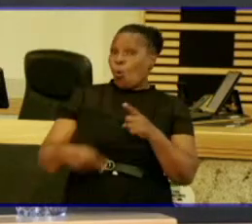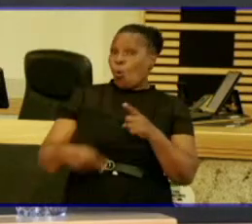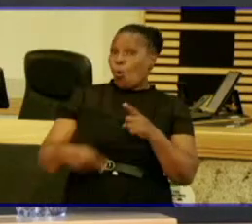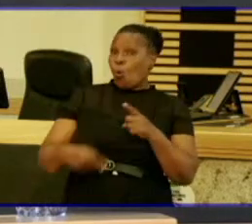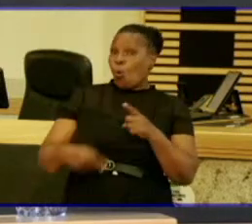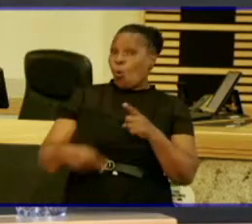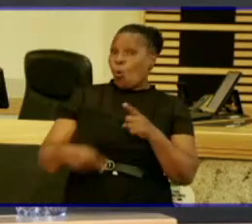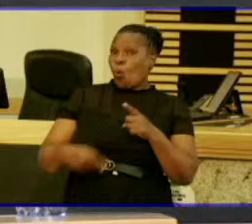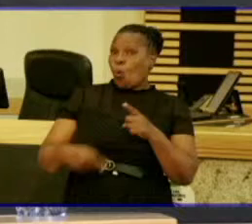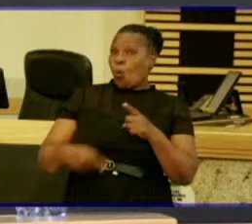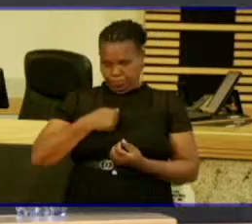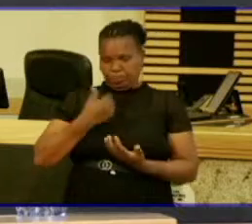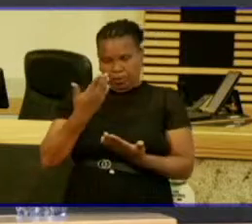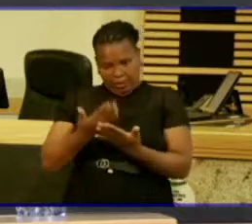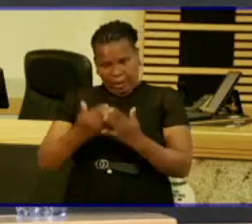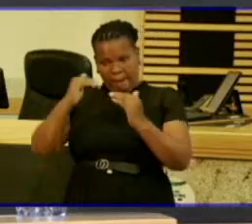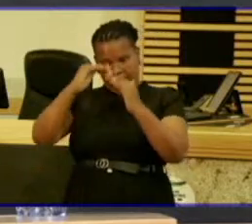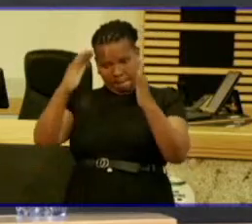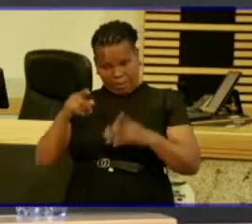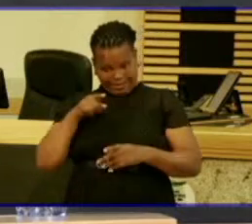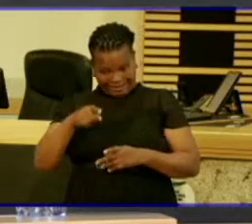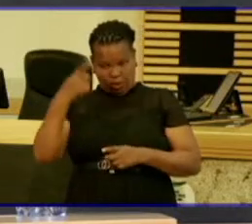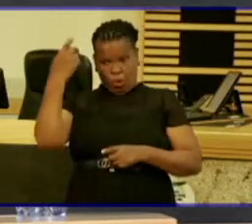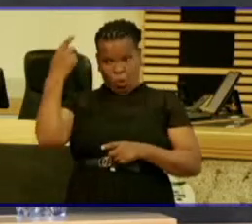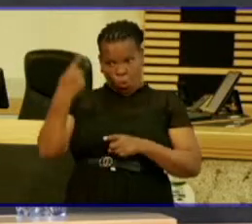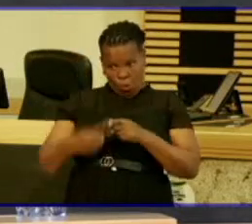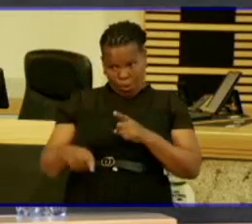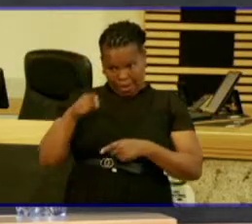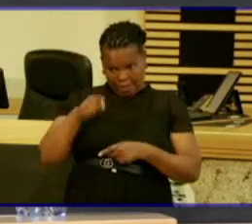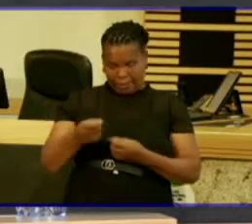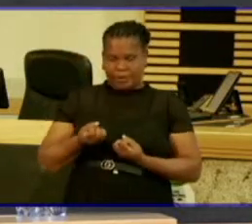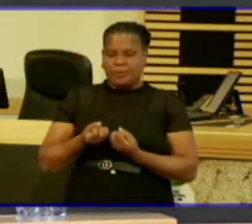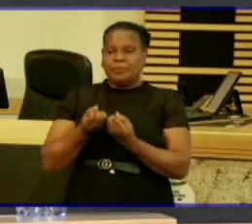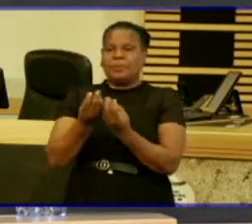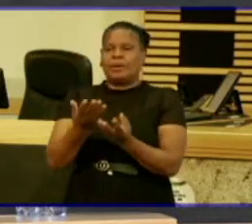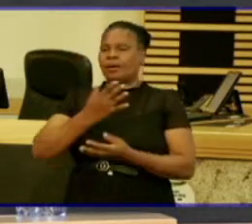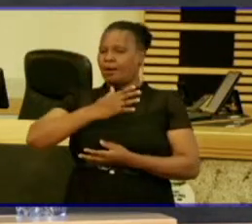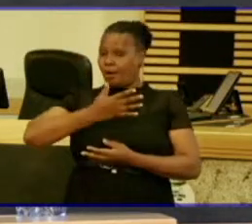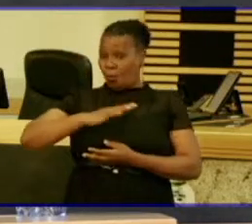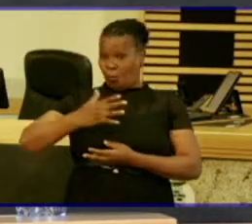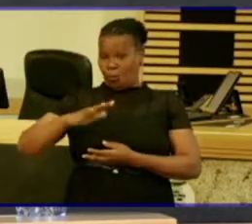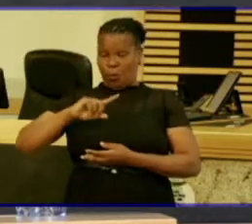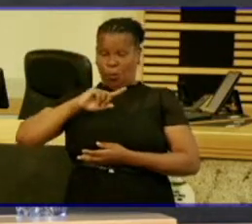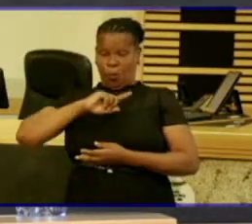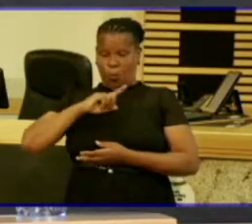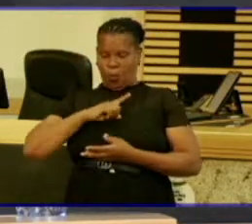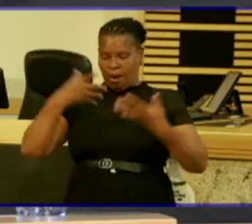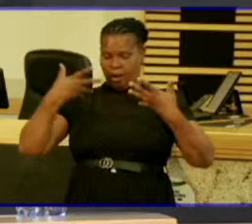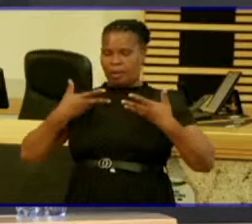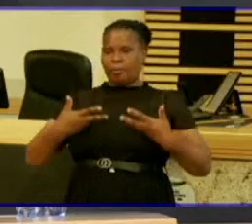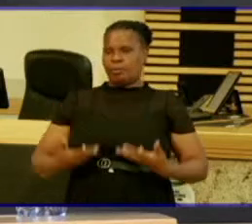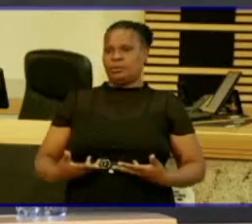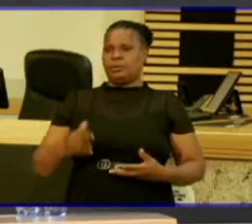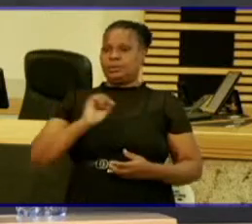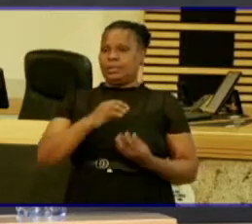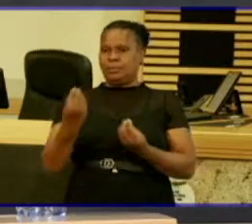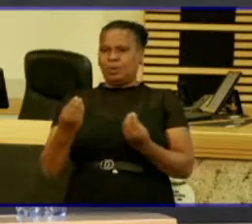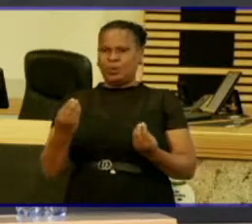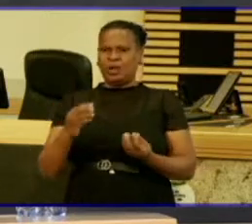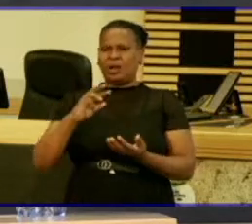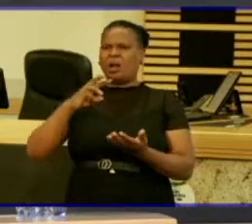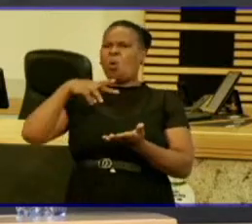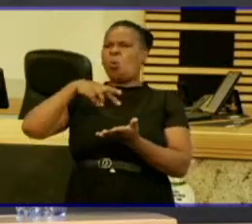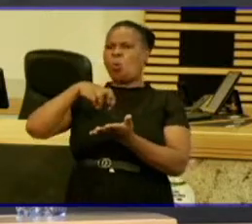bethu banikwe amanzi esuthwini kuba imizimba yabantwana belixesha ibuthathaka. Masiyazi loo